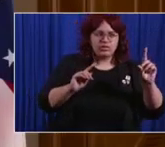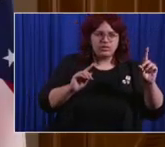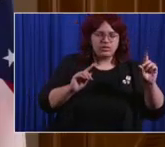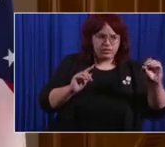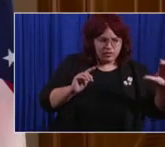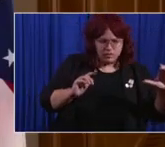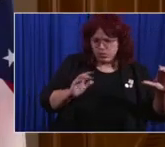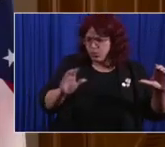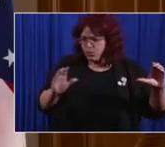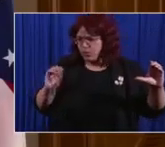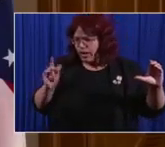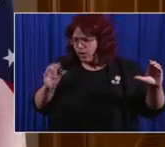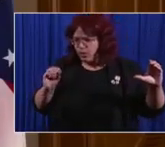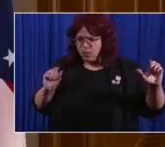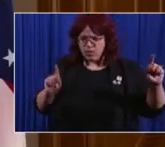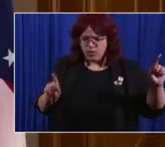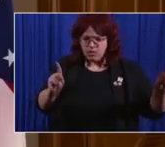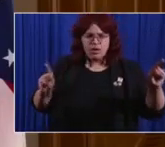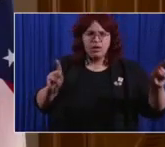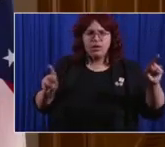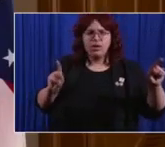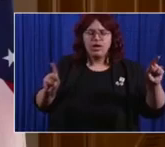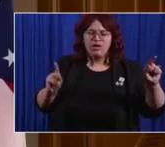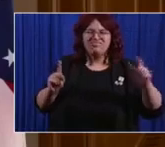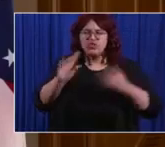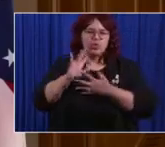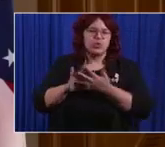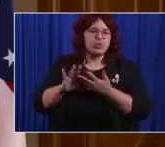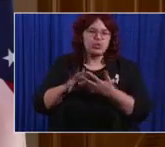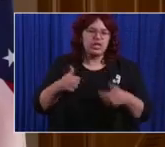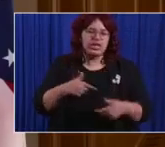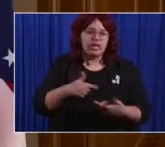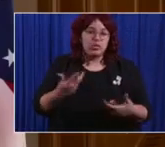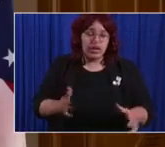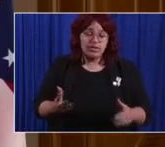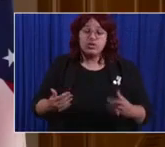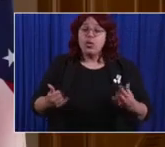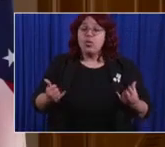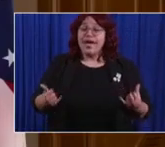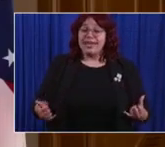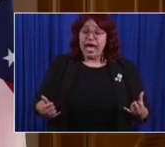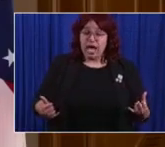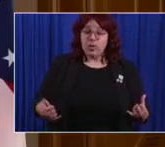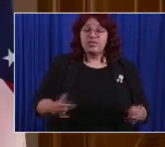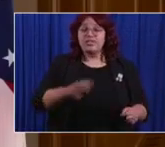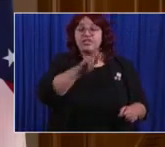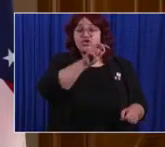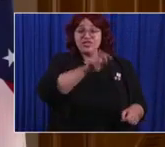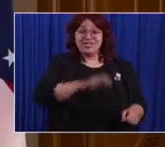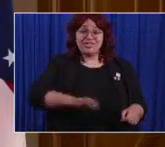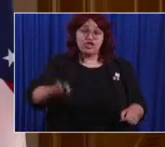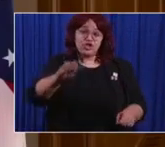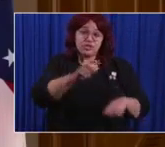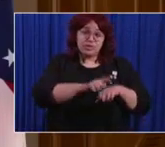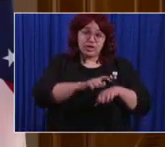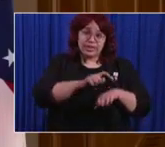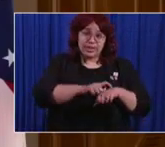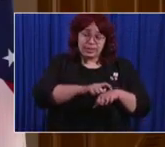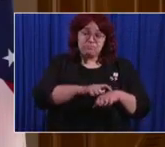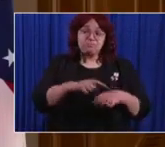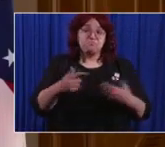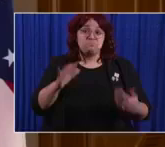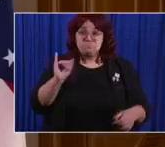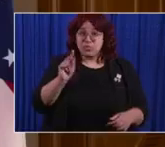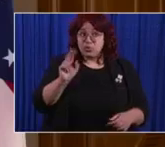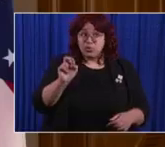follow. So we are in this transition period, not much longer until June 2nd. And,